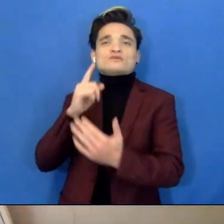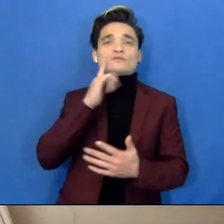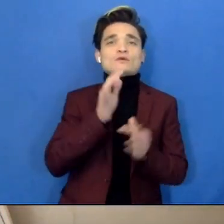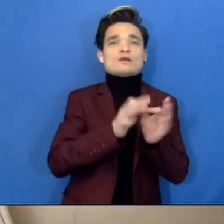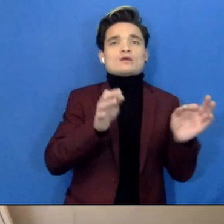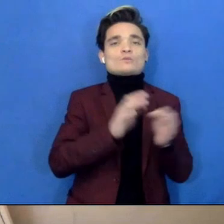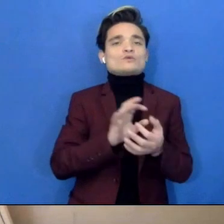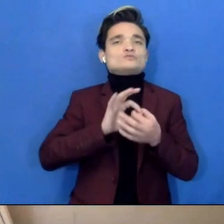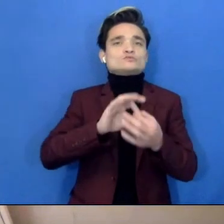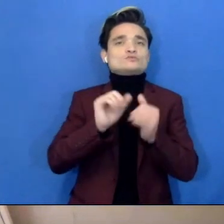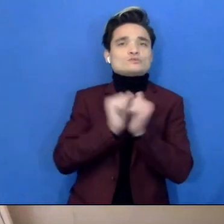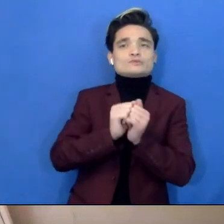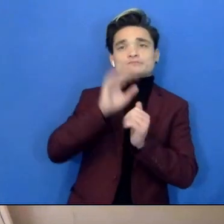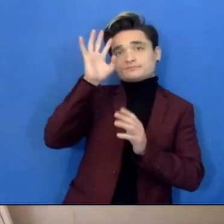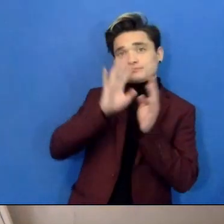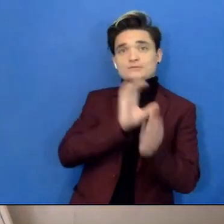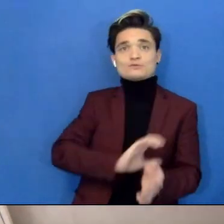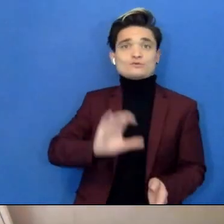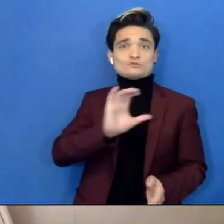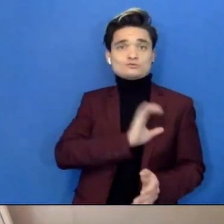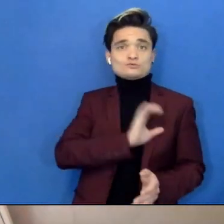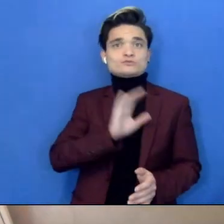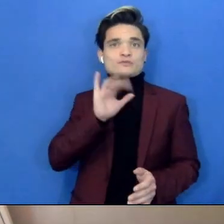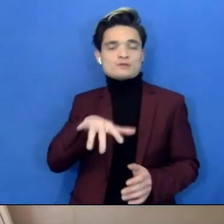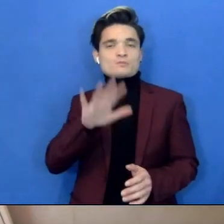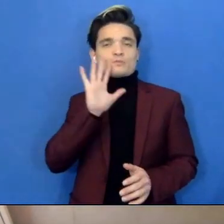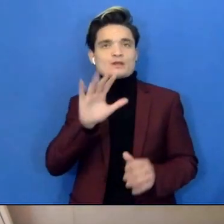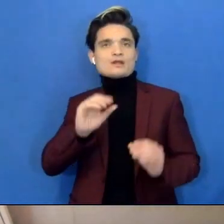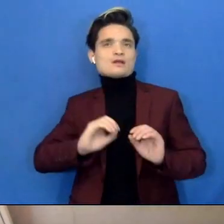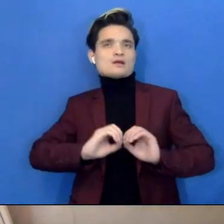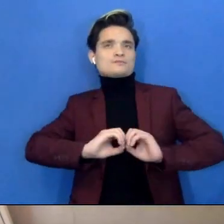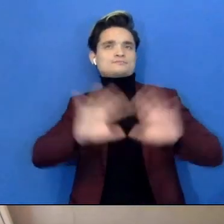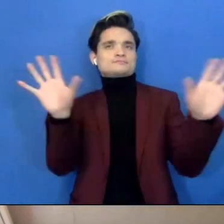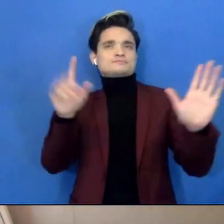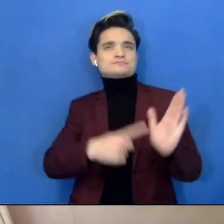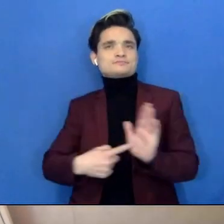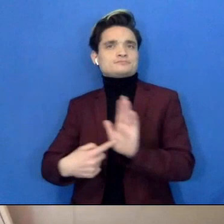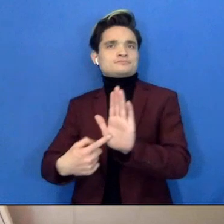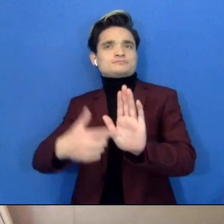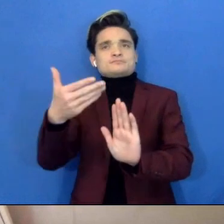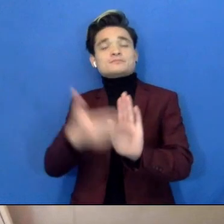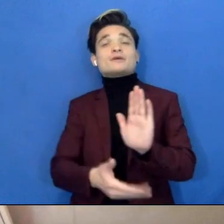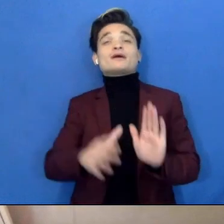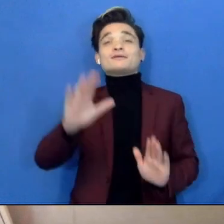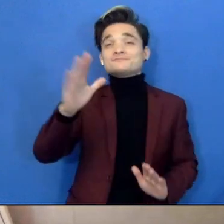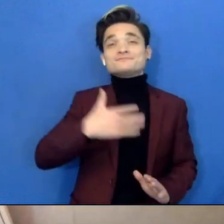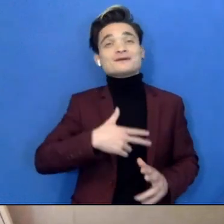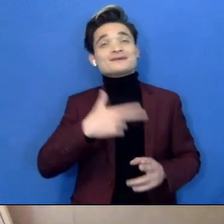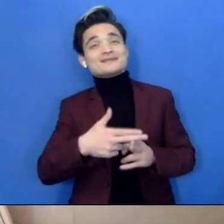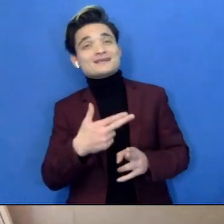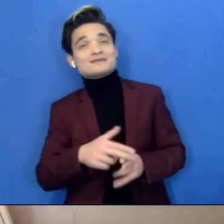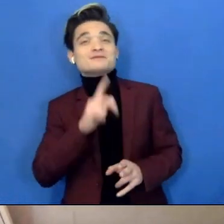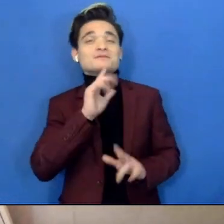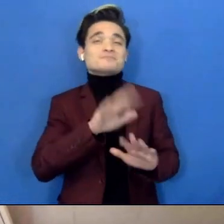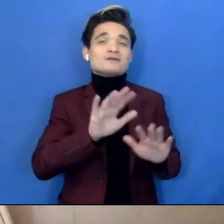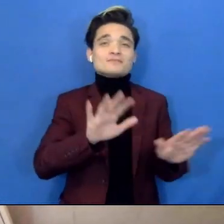explicit characterization, where we say, okay, my name is so-and-so, I'm 45 years old,